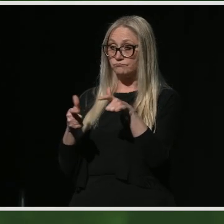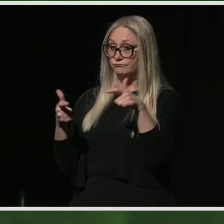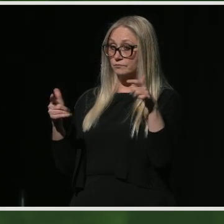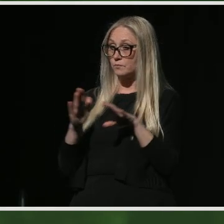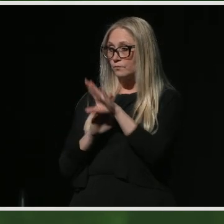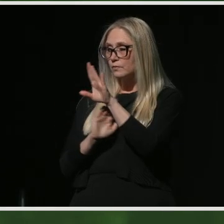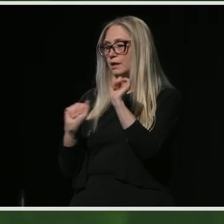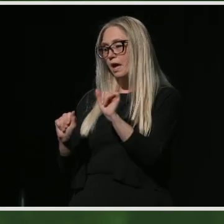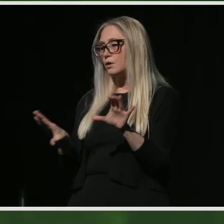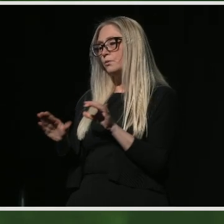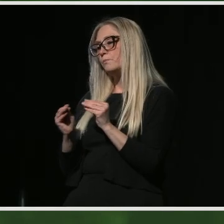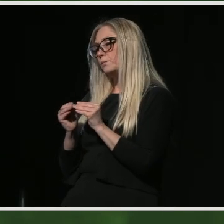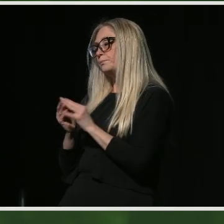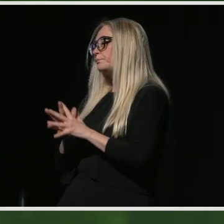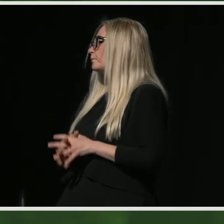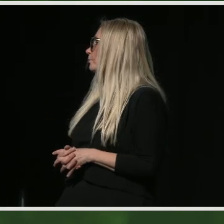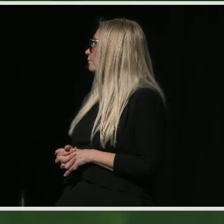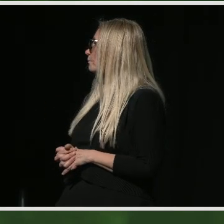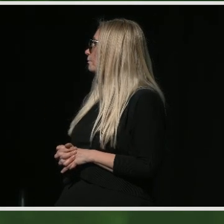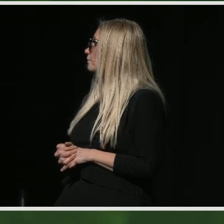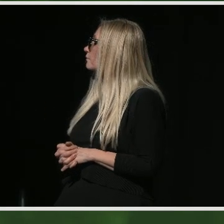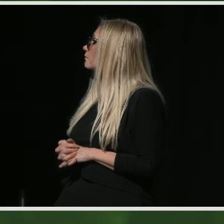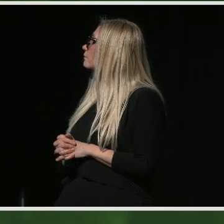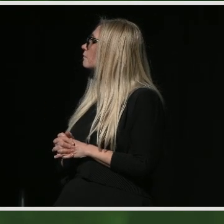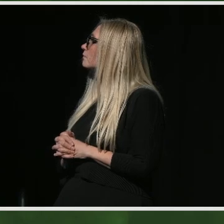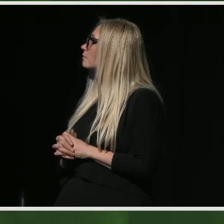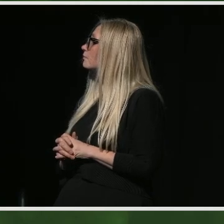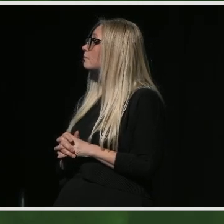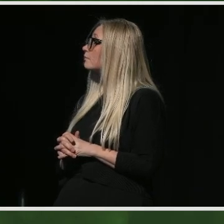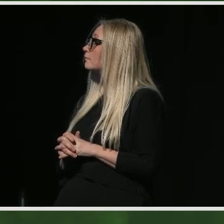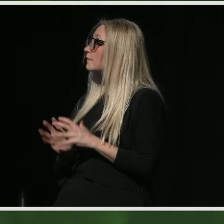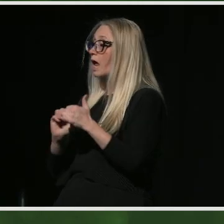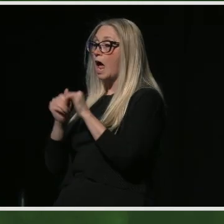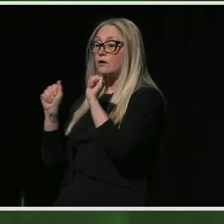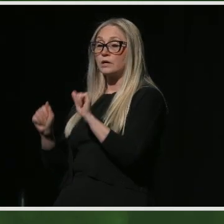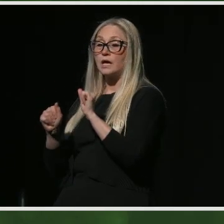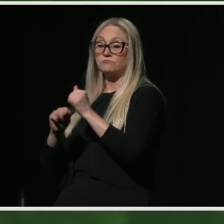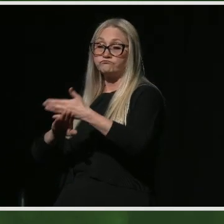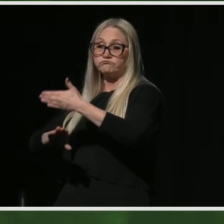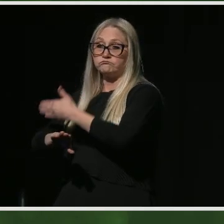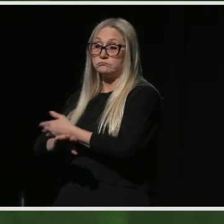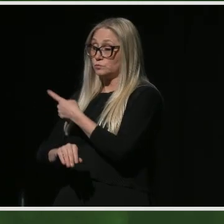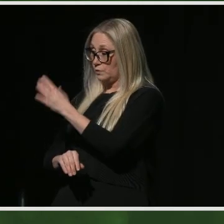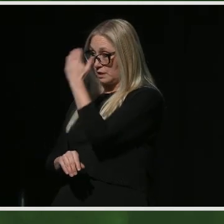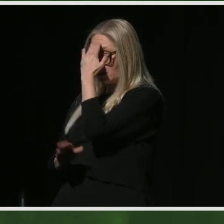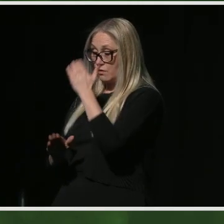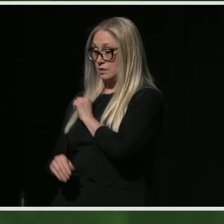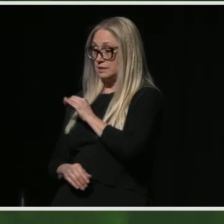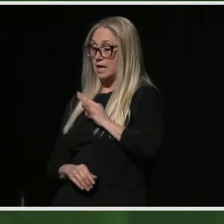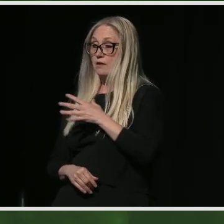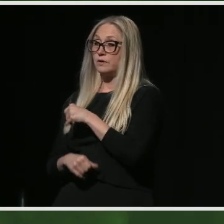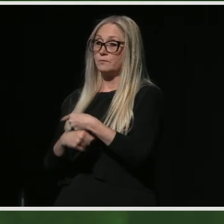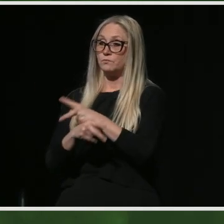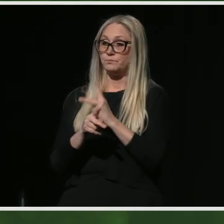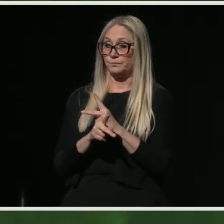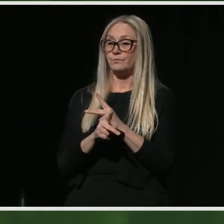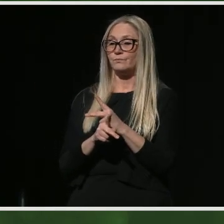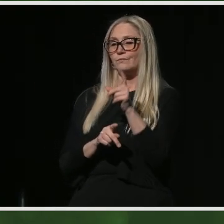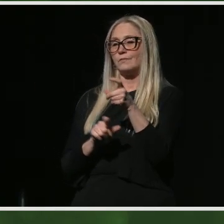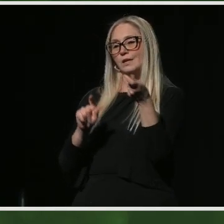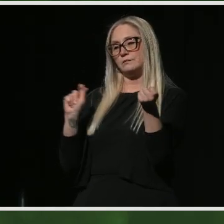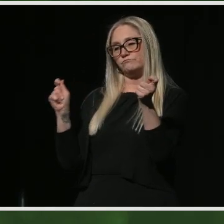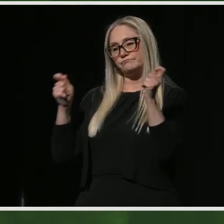more. To enable this scale, we know that our staffing and our production footprint needs to shift